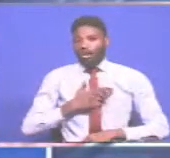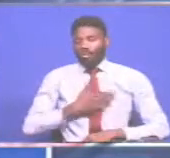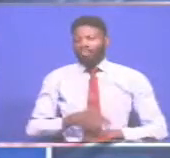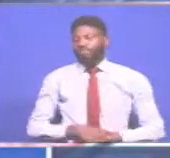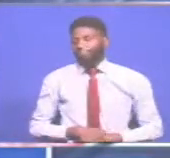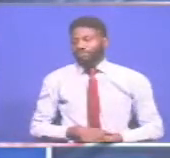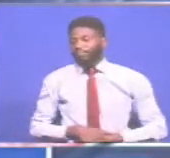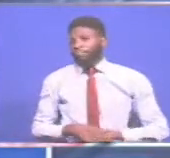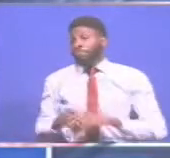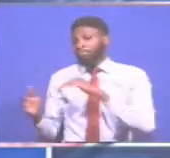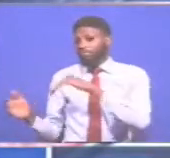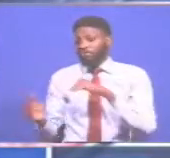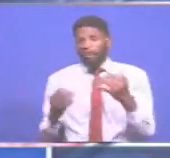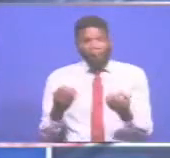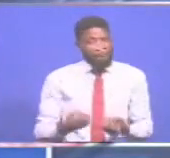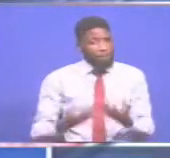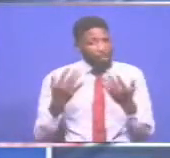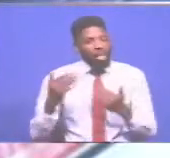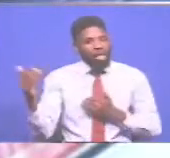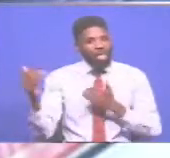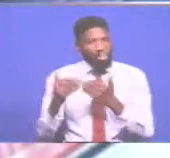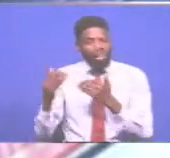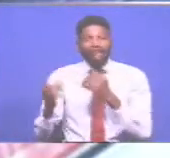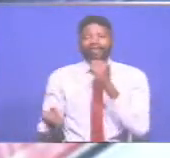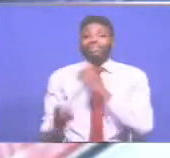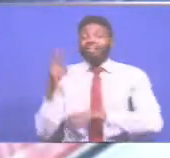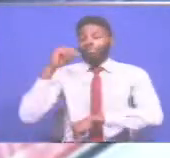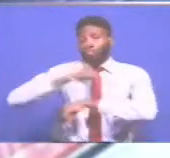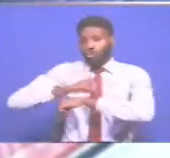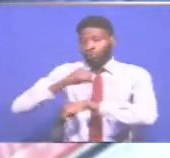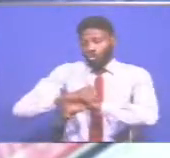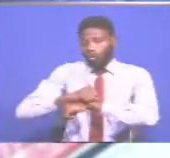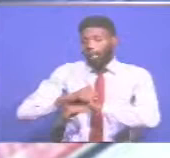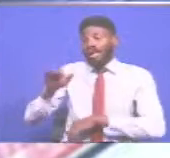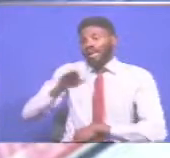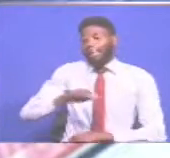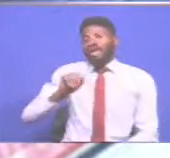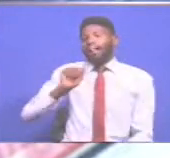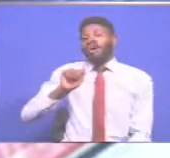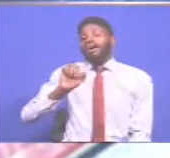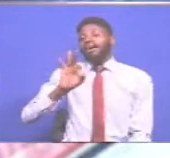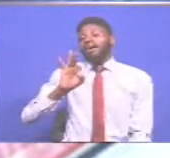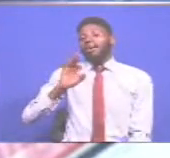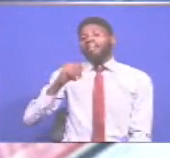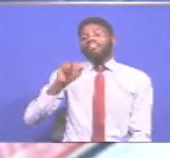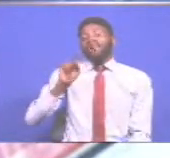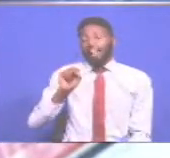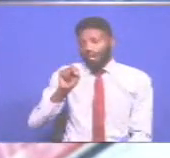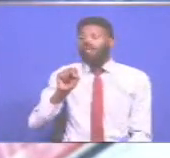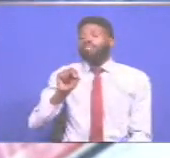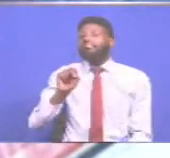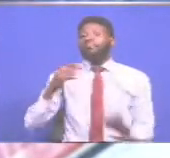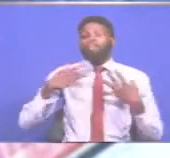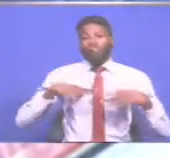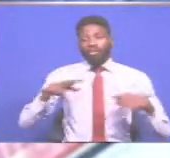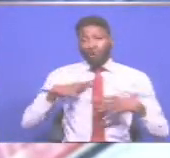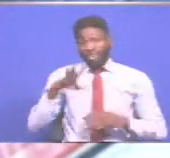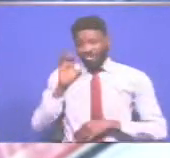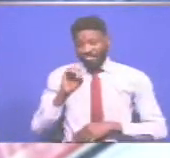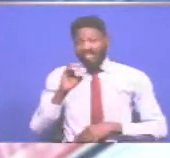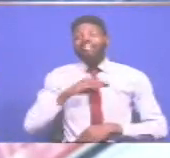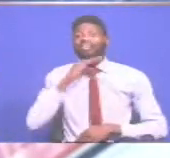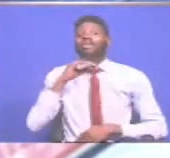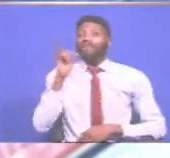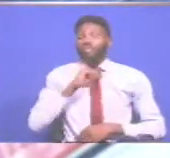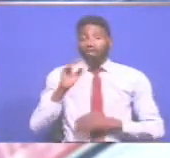close to the secondary school in the Afghan capital, Kabul, have left at least 50 people dead and more than 100 injured.